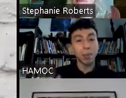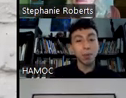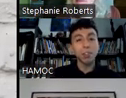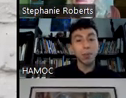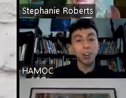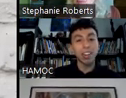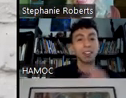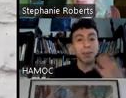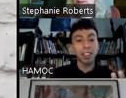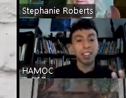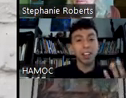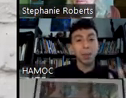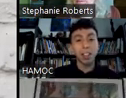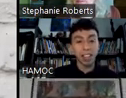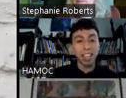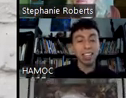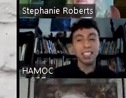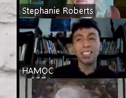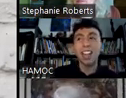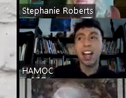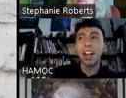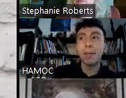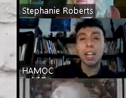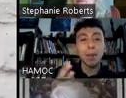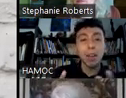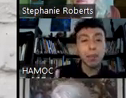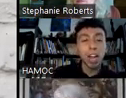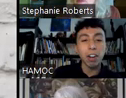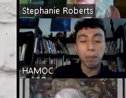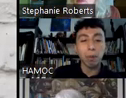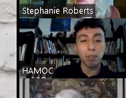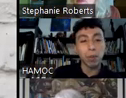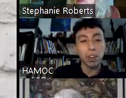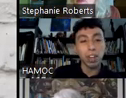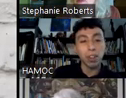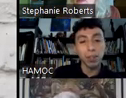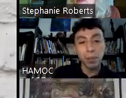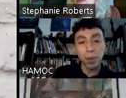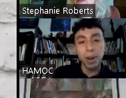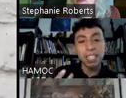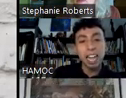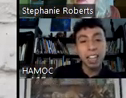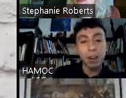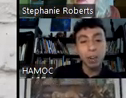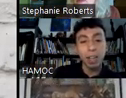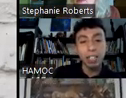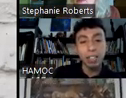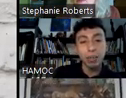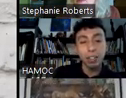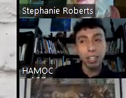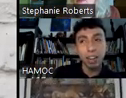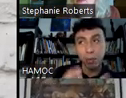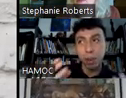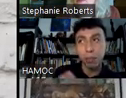photography work, the portrait work kind of with this. Tell me about your photography portrait work. You know, what is that like? What do you like